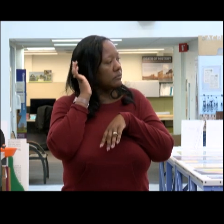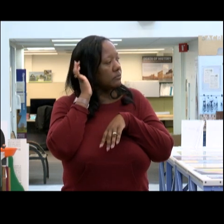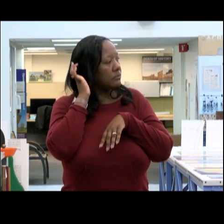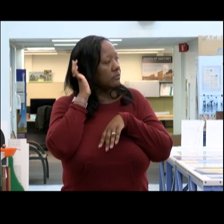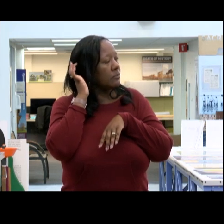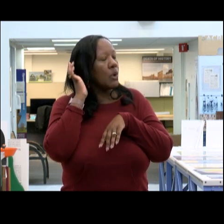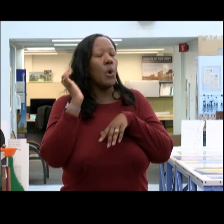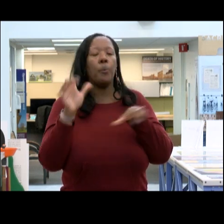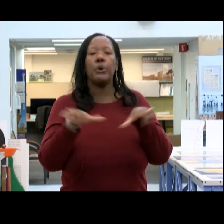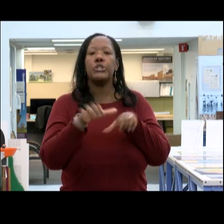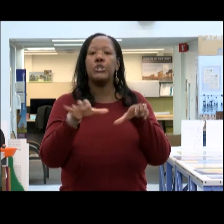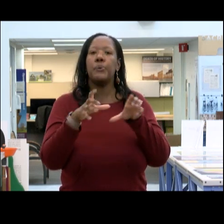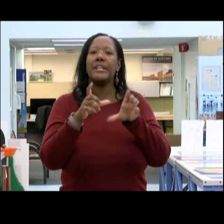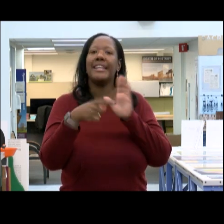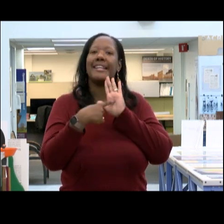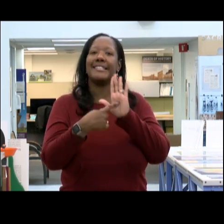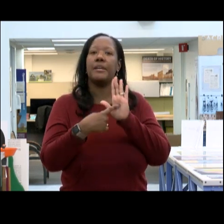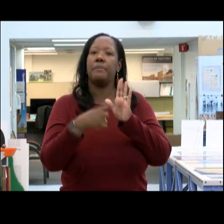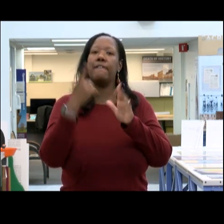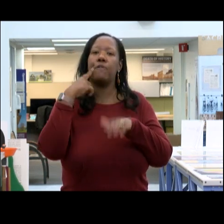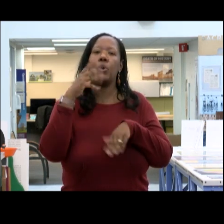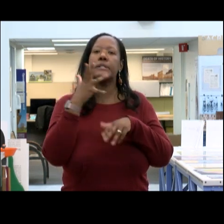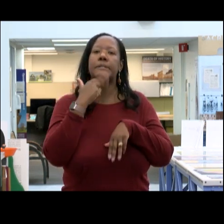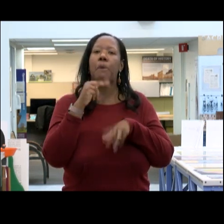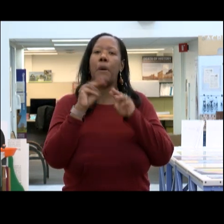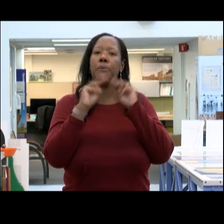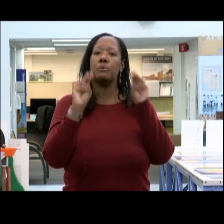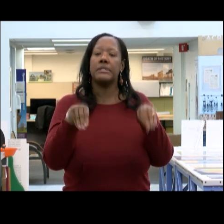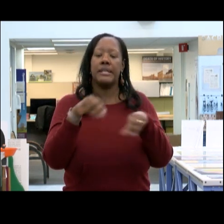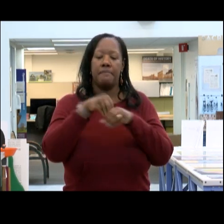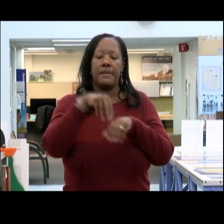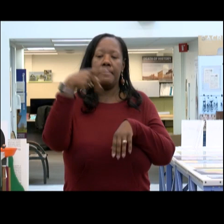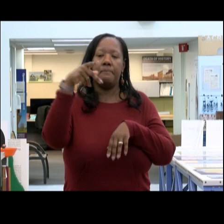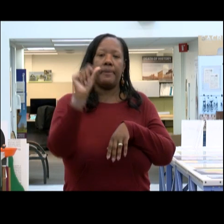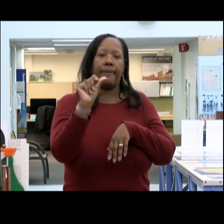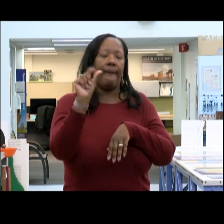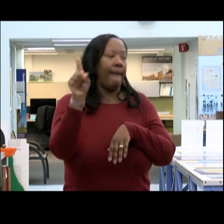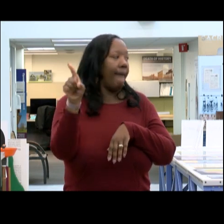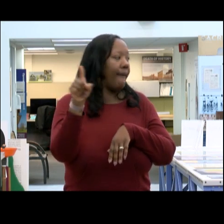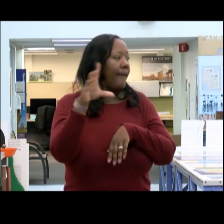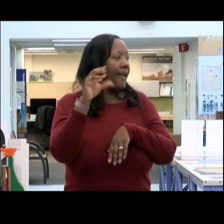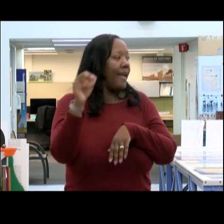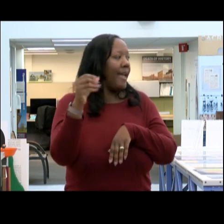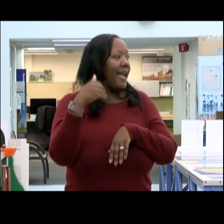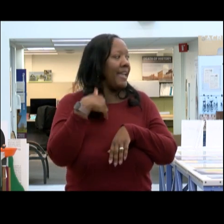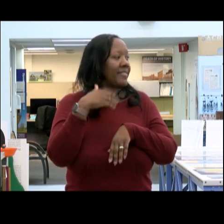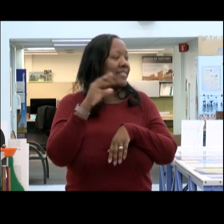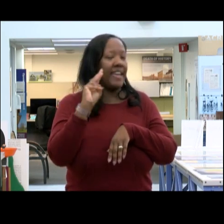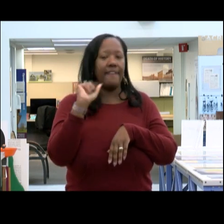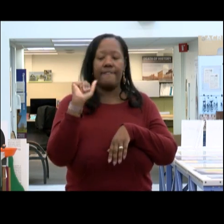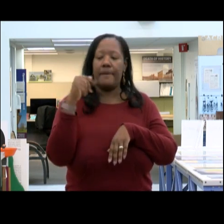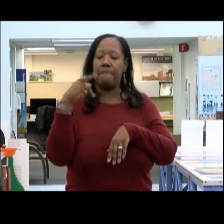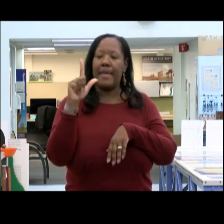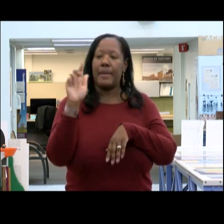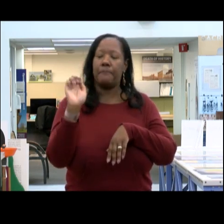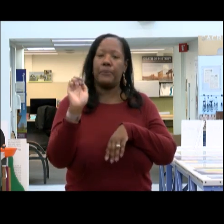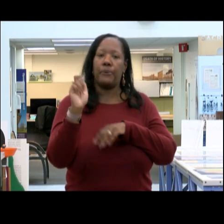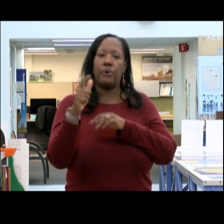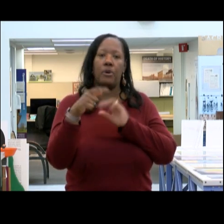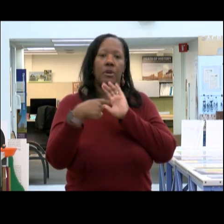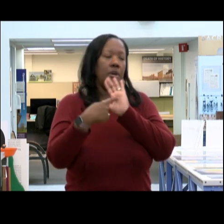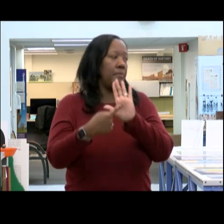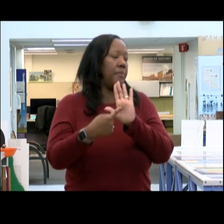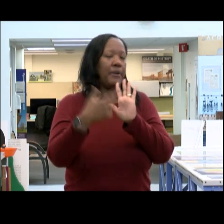and one of the design elements is actually a maple veneer on an MDF core